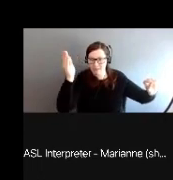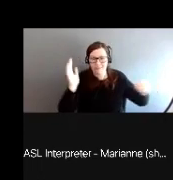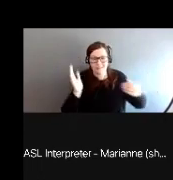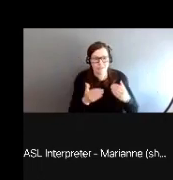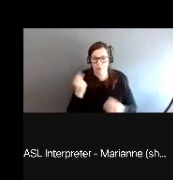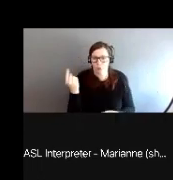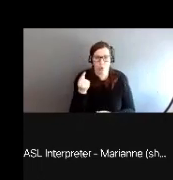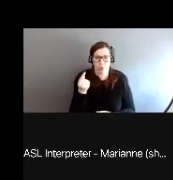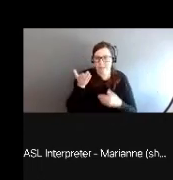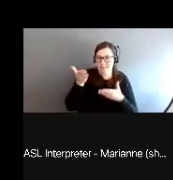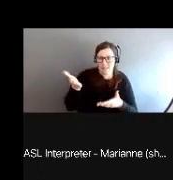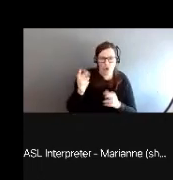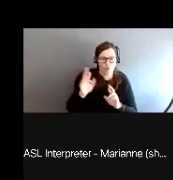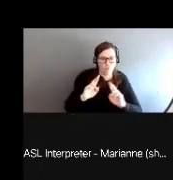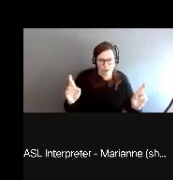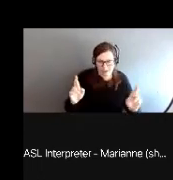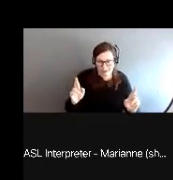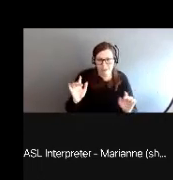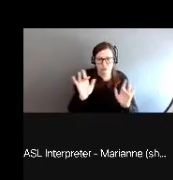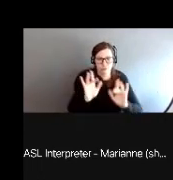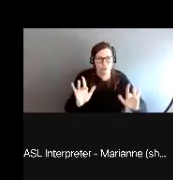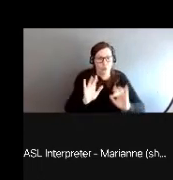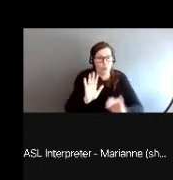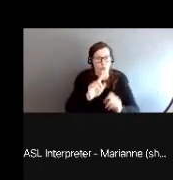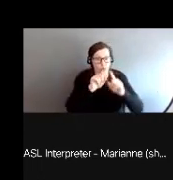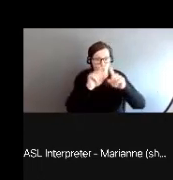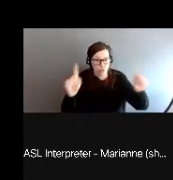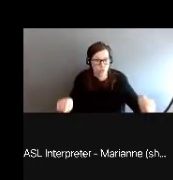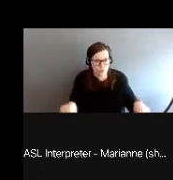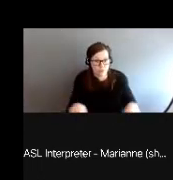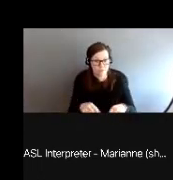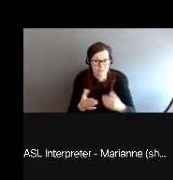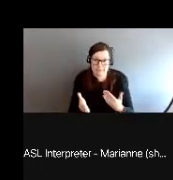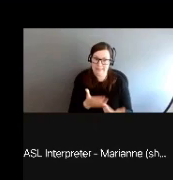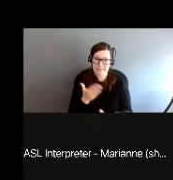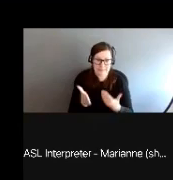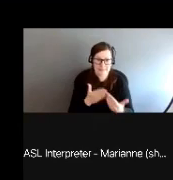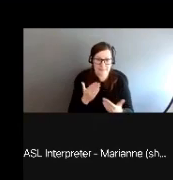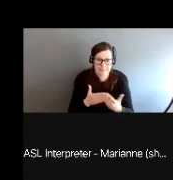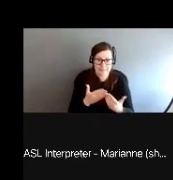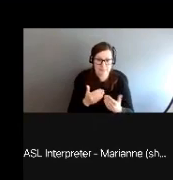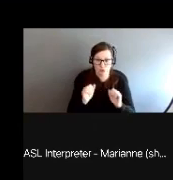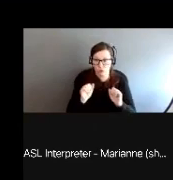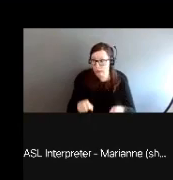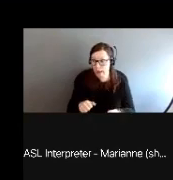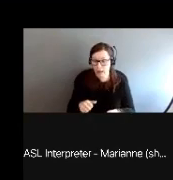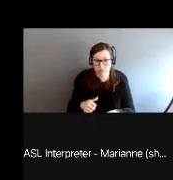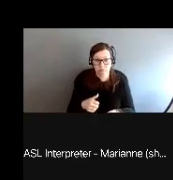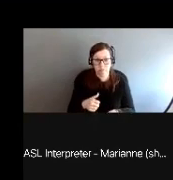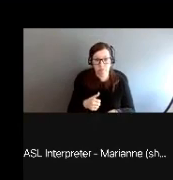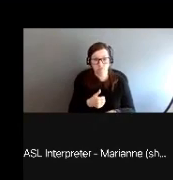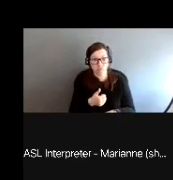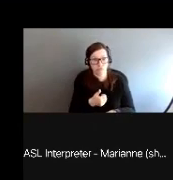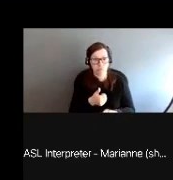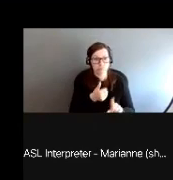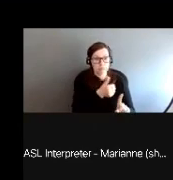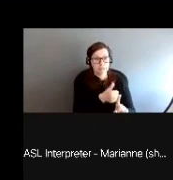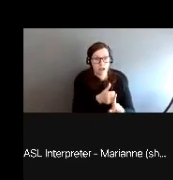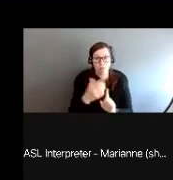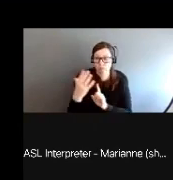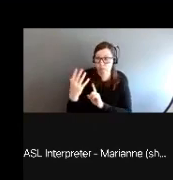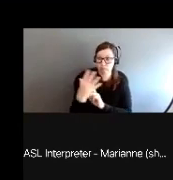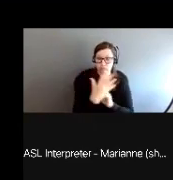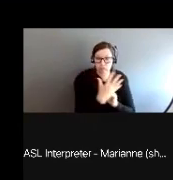the selection of the screen, and allows you to record yourself with a video or to turn it off. So this idea of seeing the